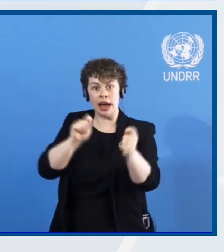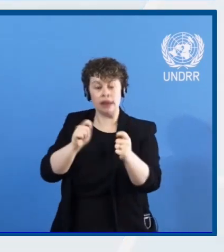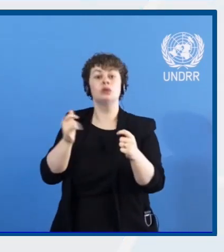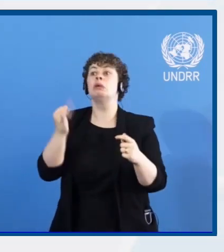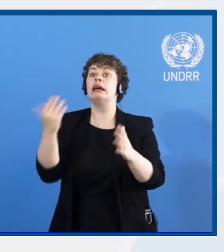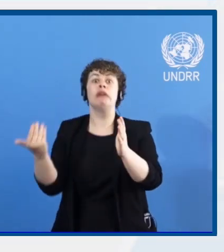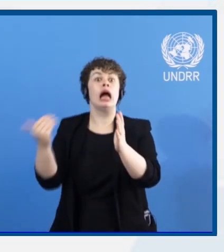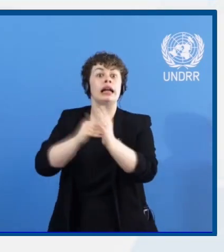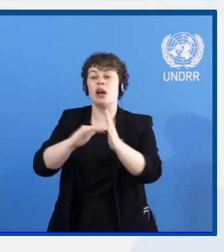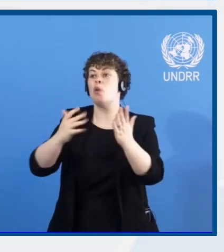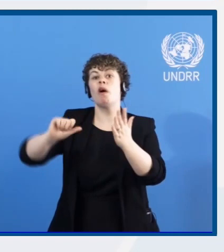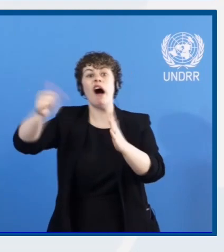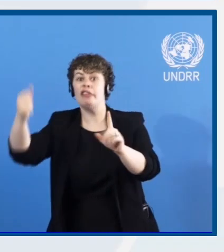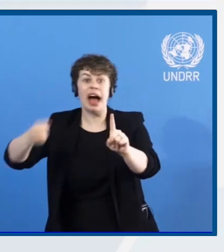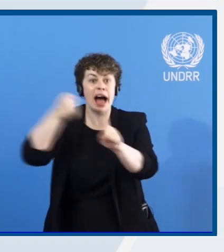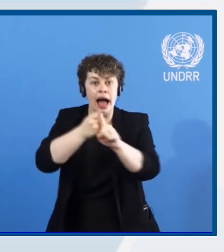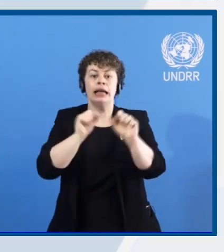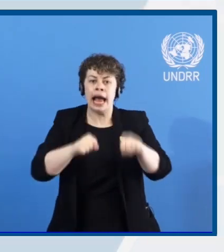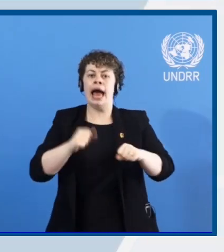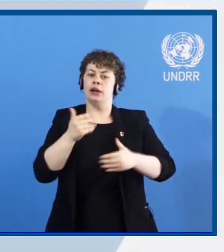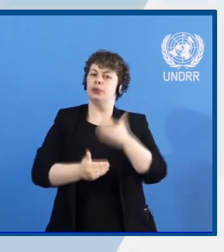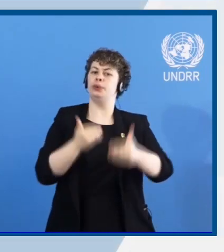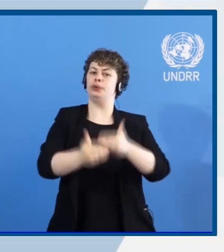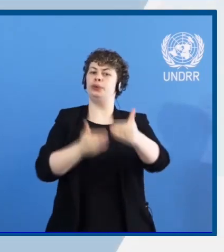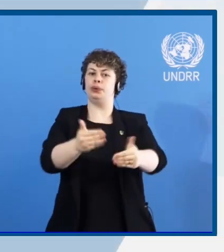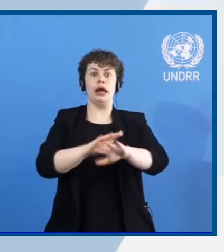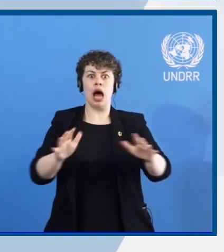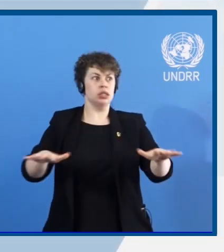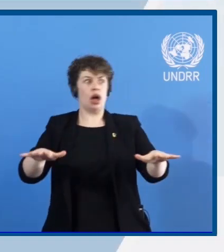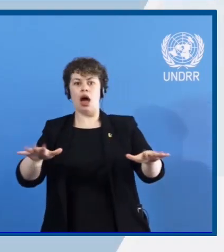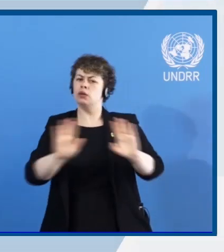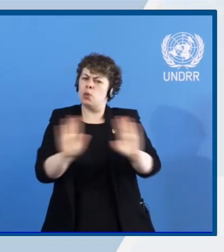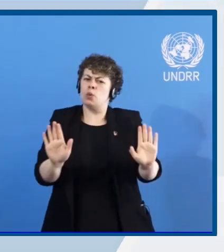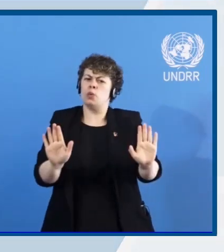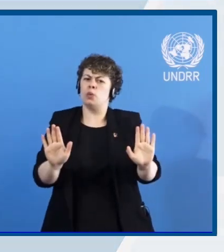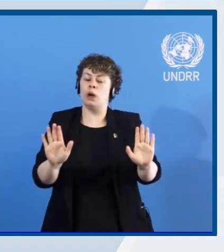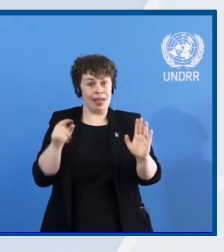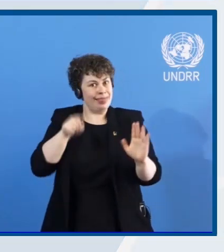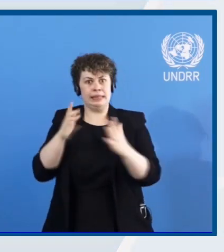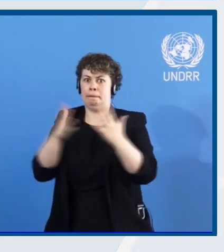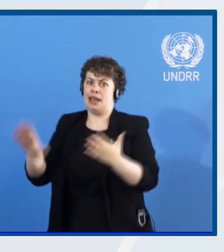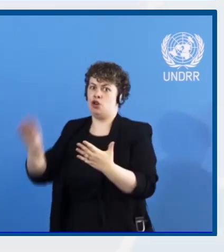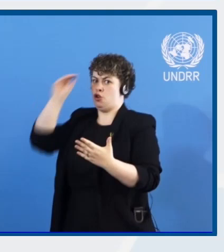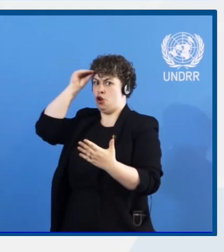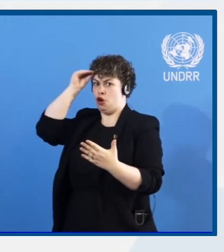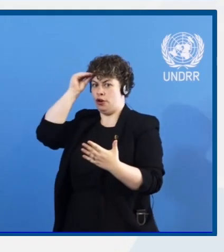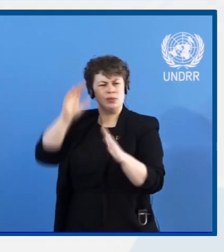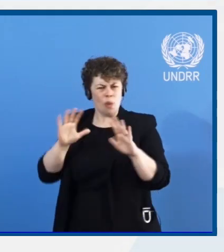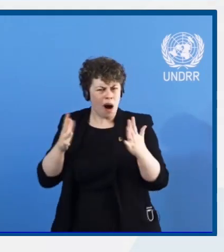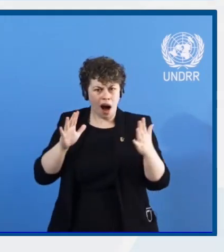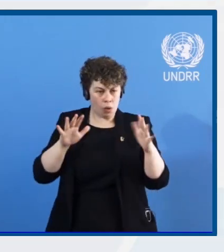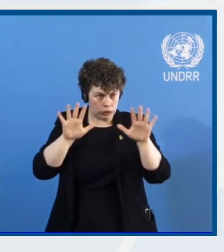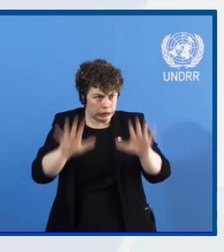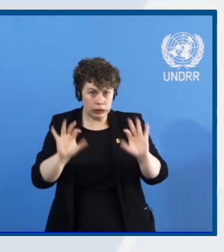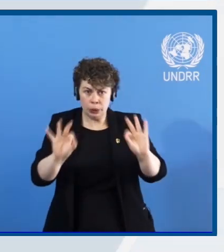they're the regulators, they're the ones that set up the legal frameworks and catalyze action, and are